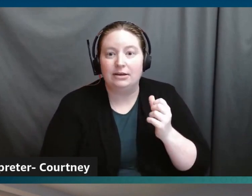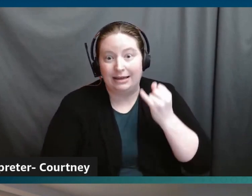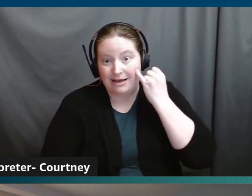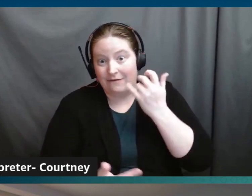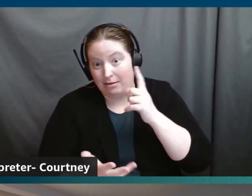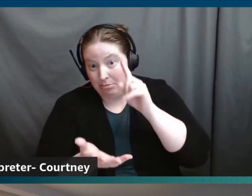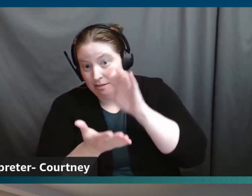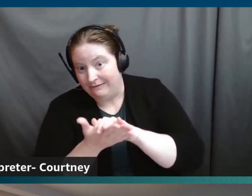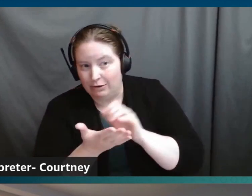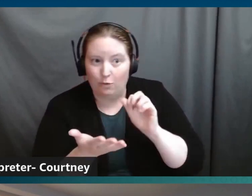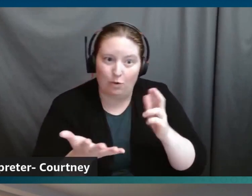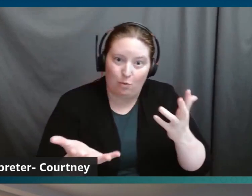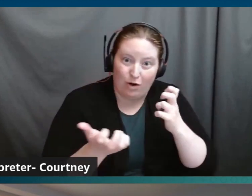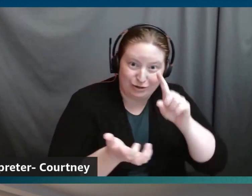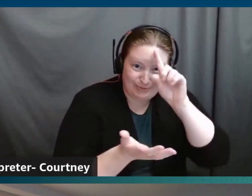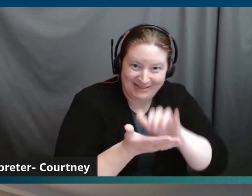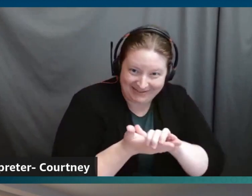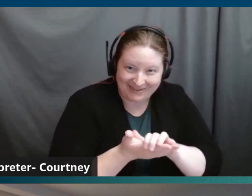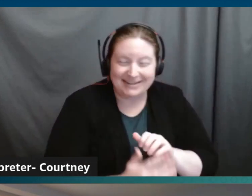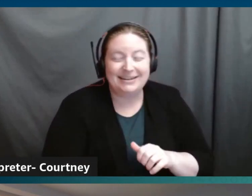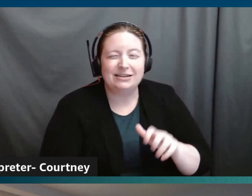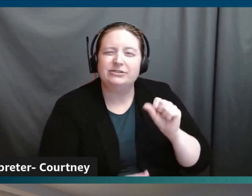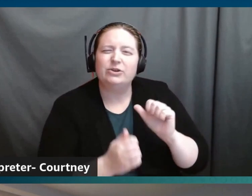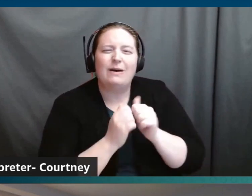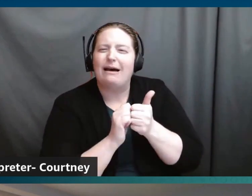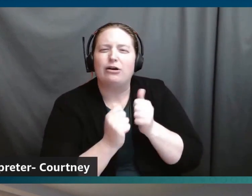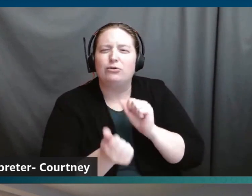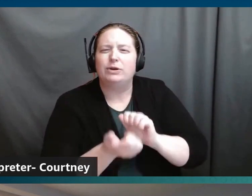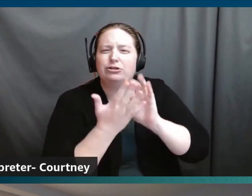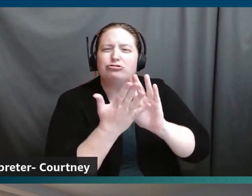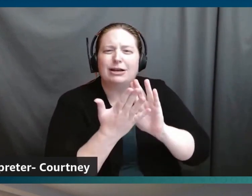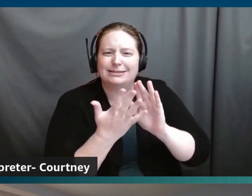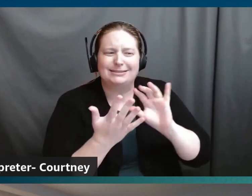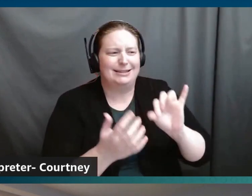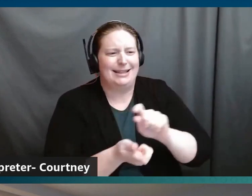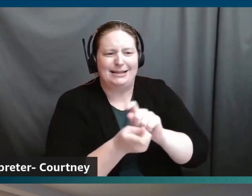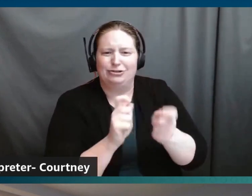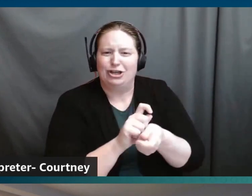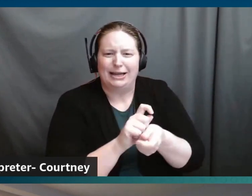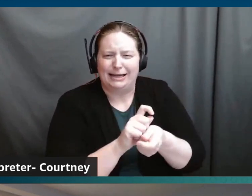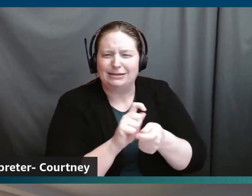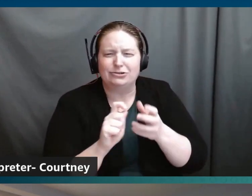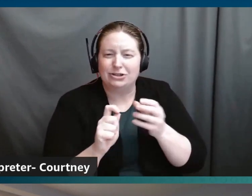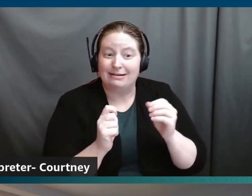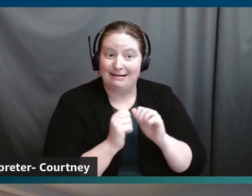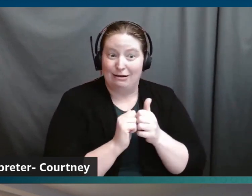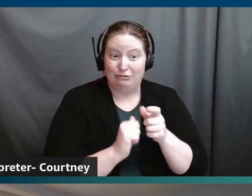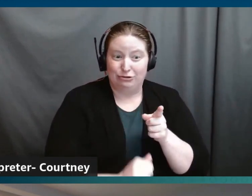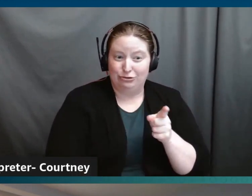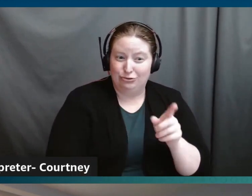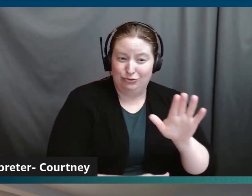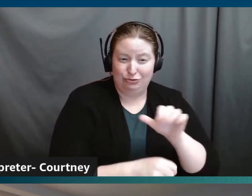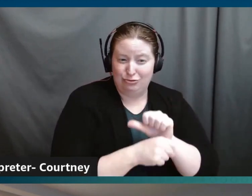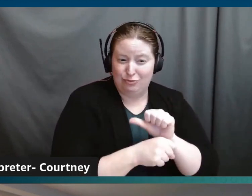believe it, it is greater. So how do we kind of address those changes, and how do you in your work do